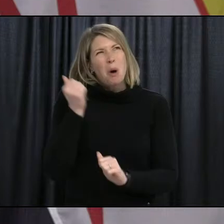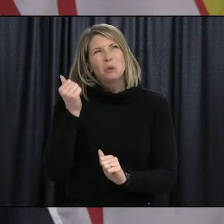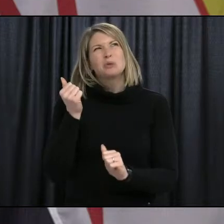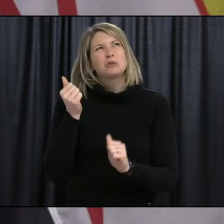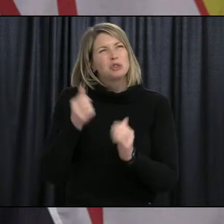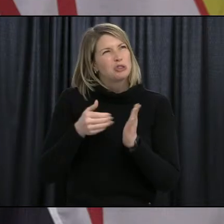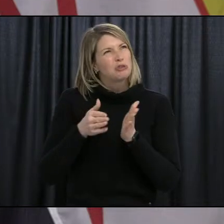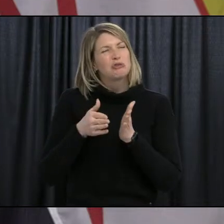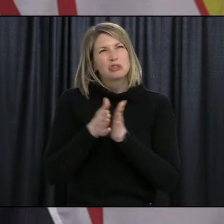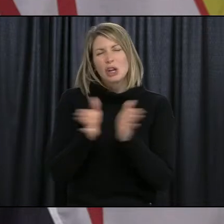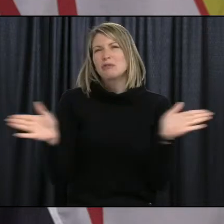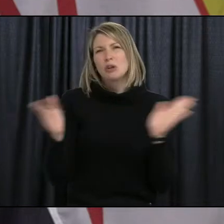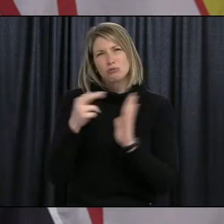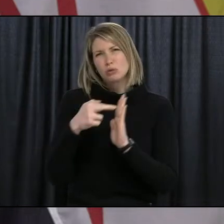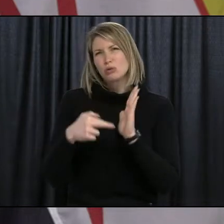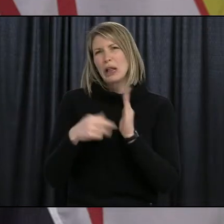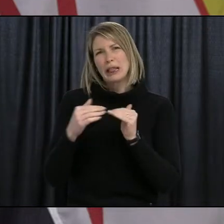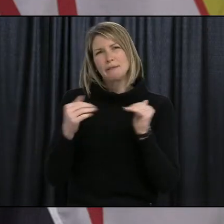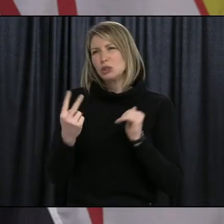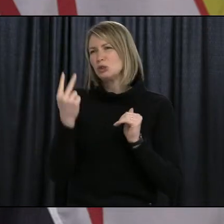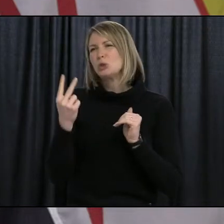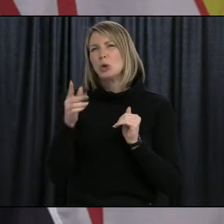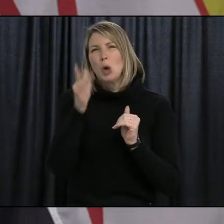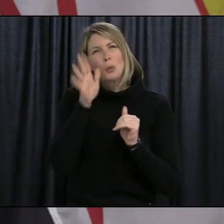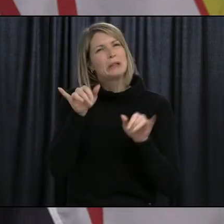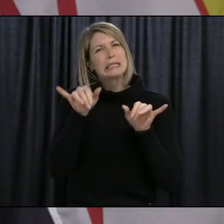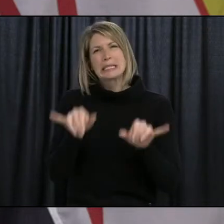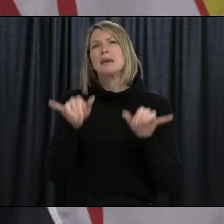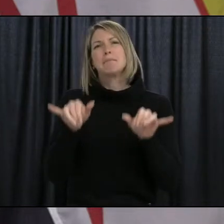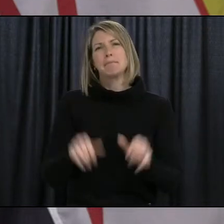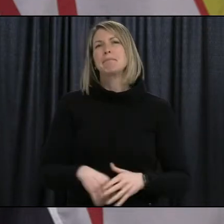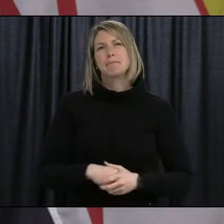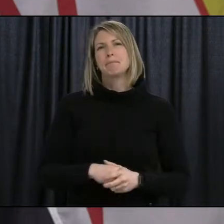be very similar to where we started out before.